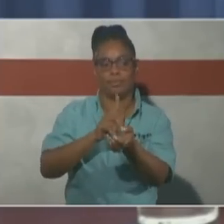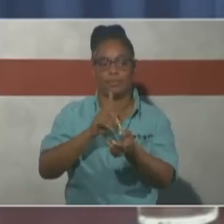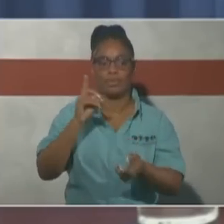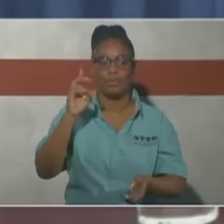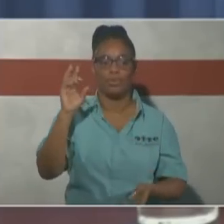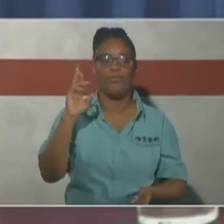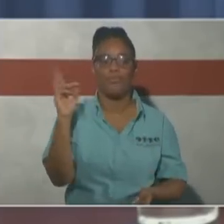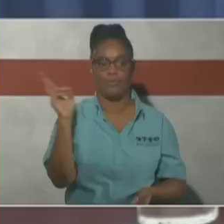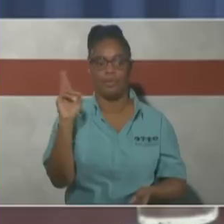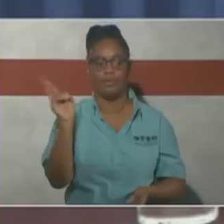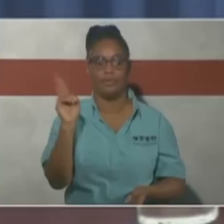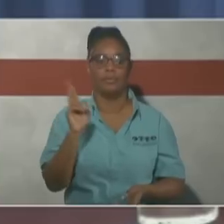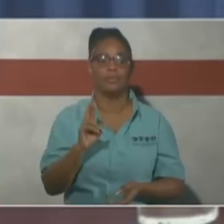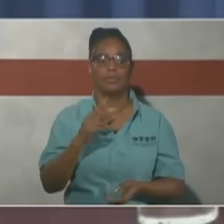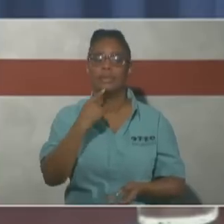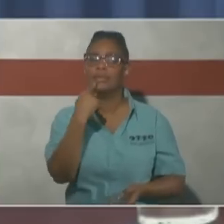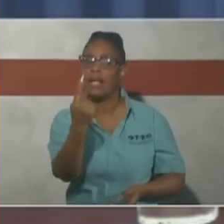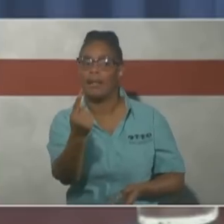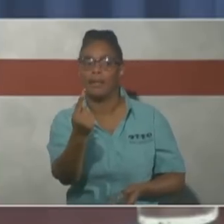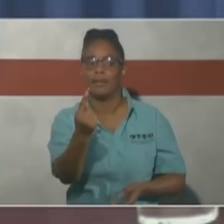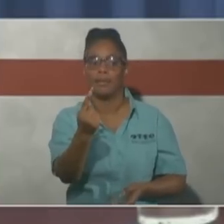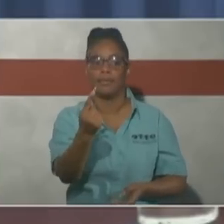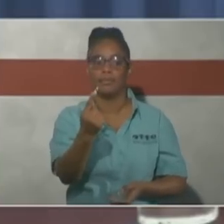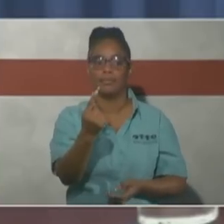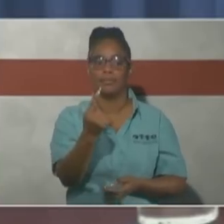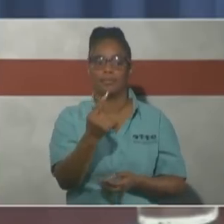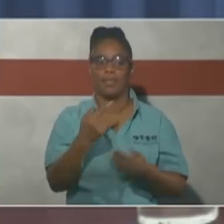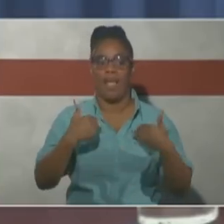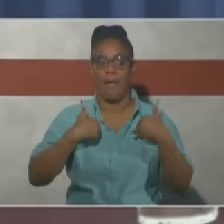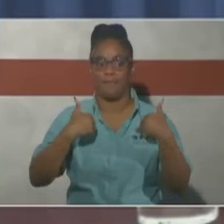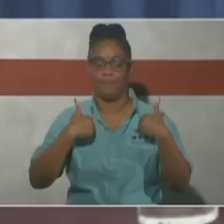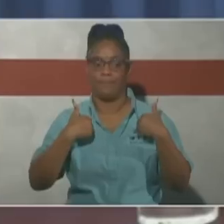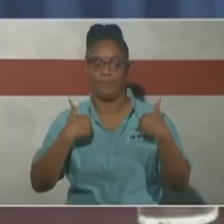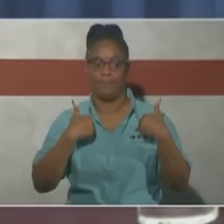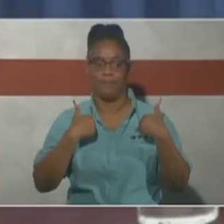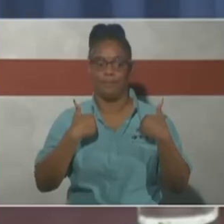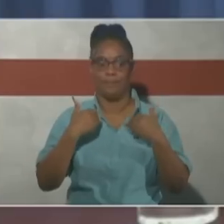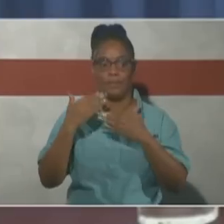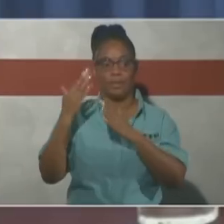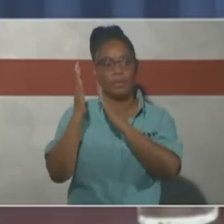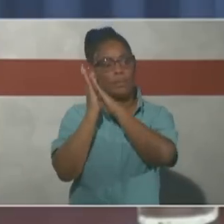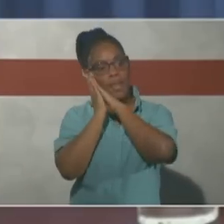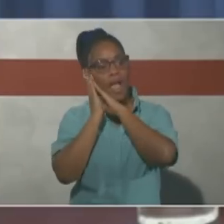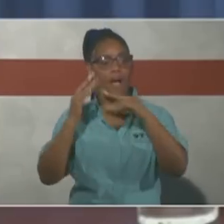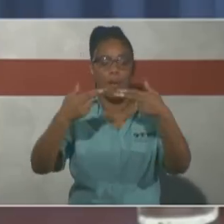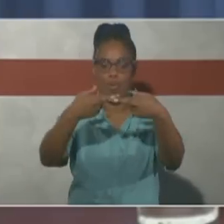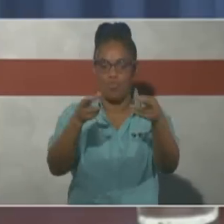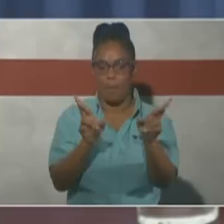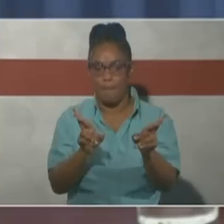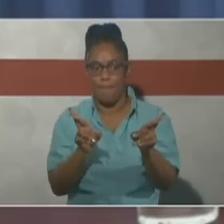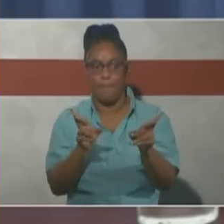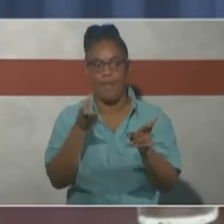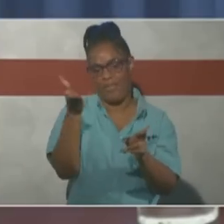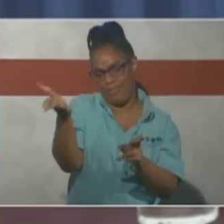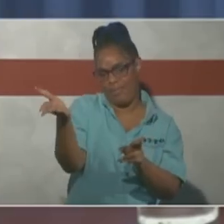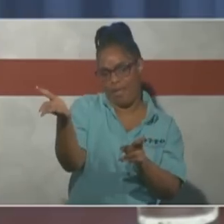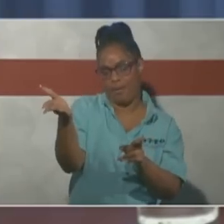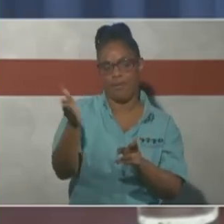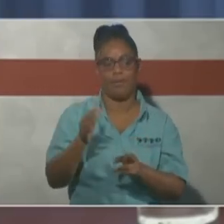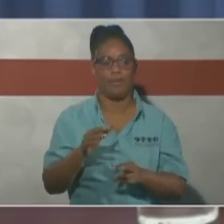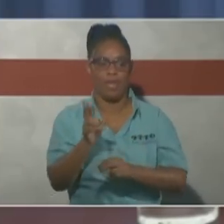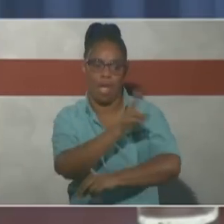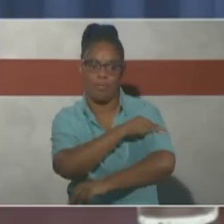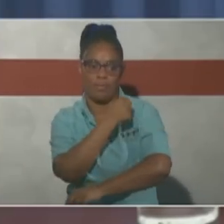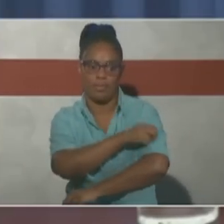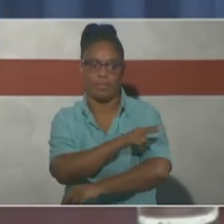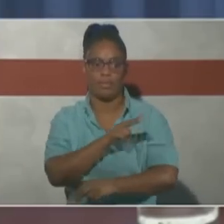for last year as far as COVID is concerned. I just want to jump off from Dr. Richards' presentation in